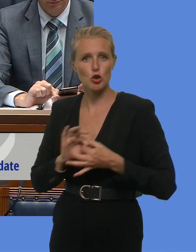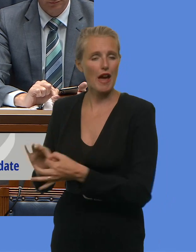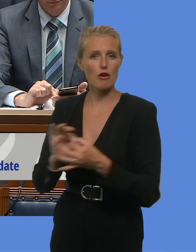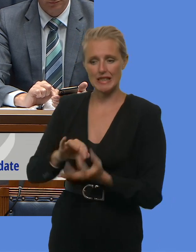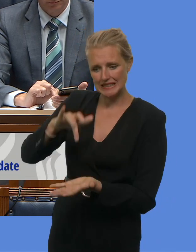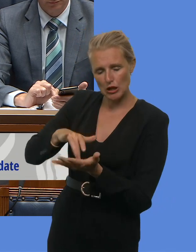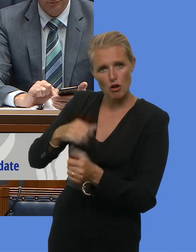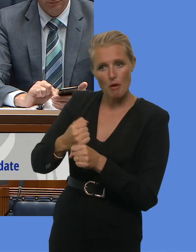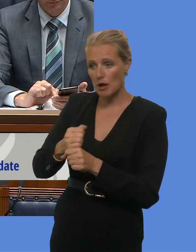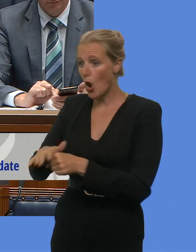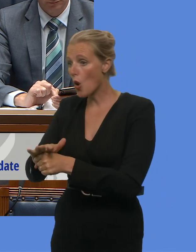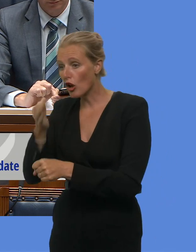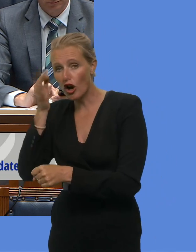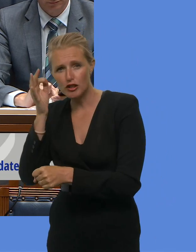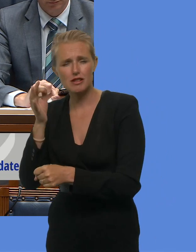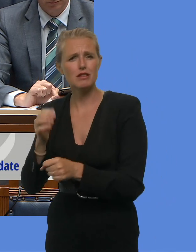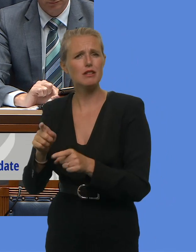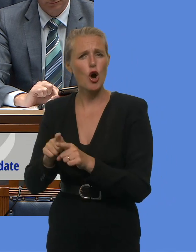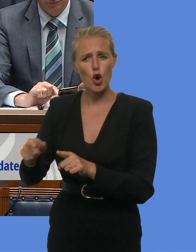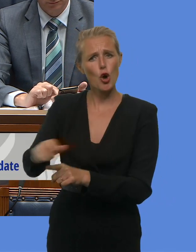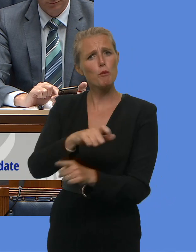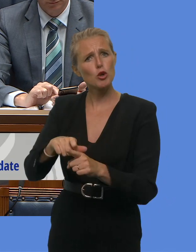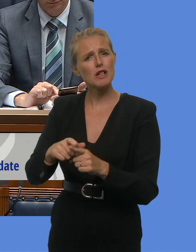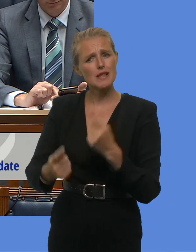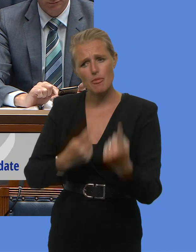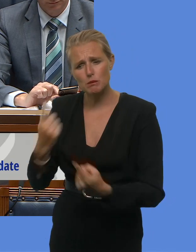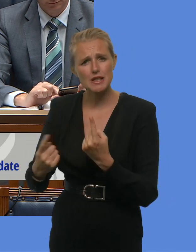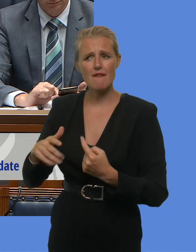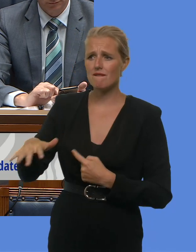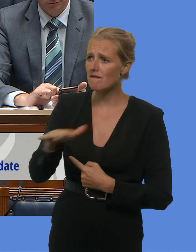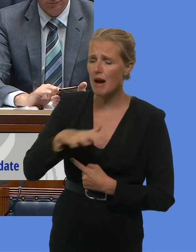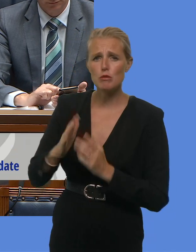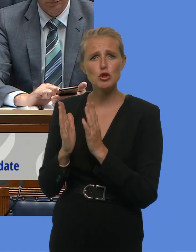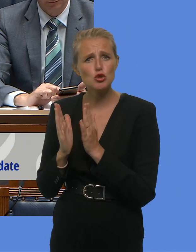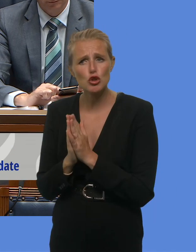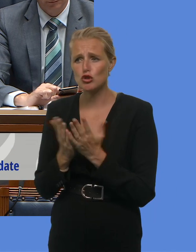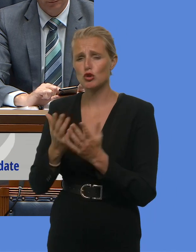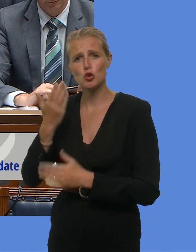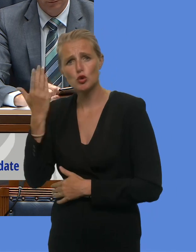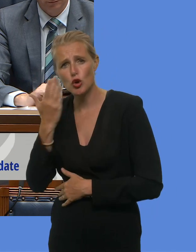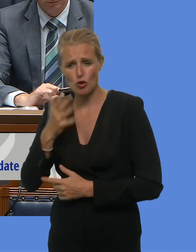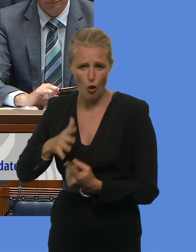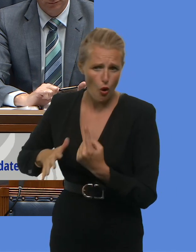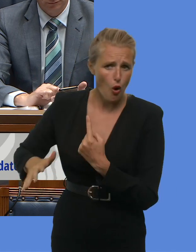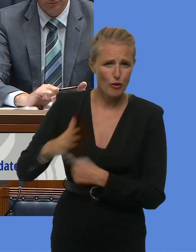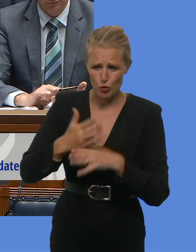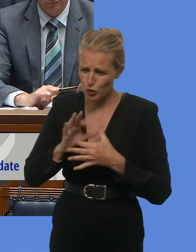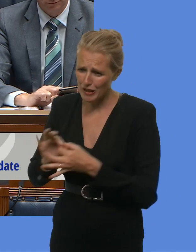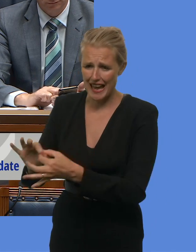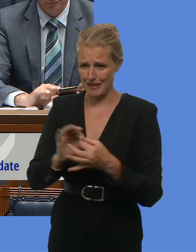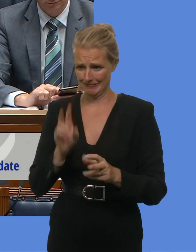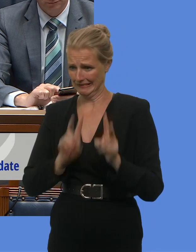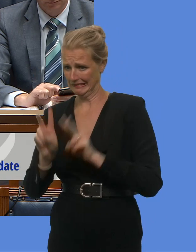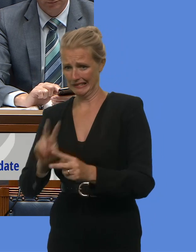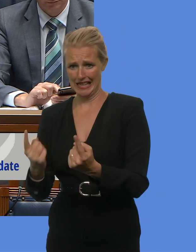government to local council, but also in terms of the communities, the families, the churches, the support, the schools, to identify those issues and risks